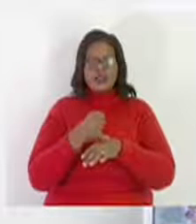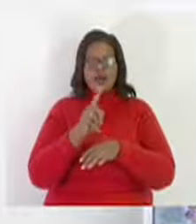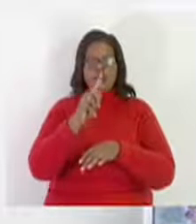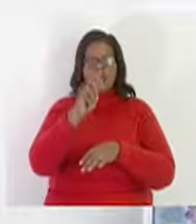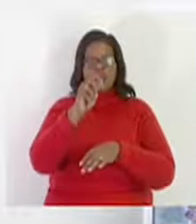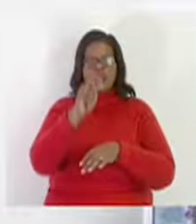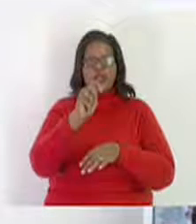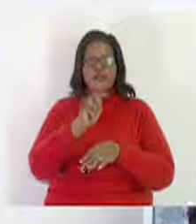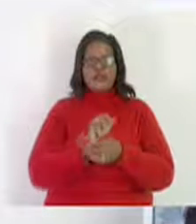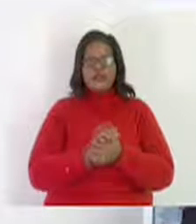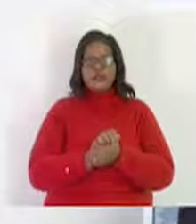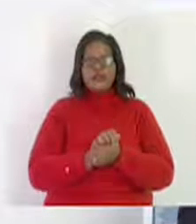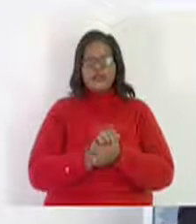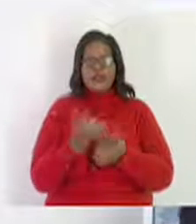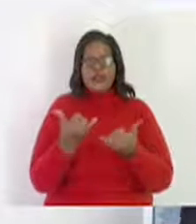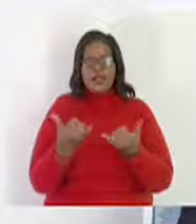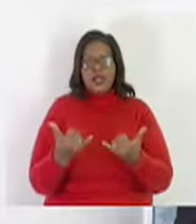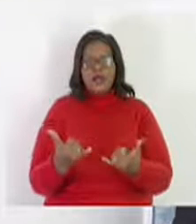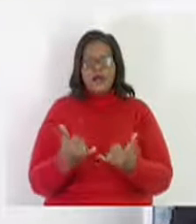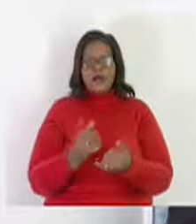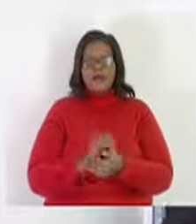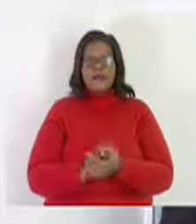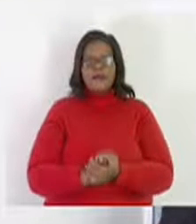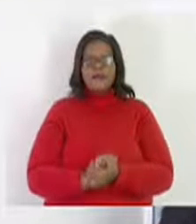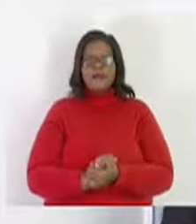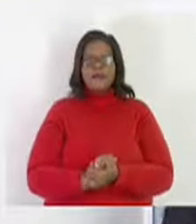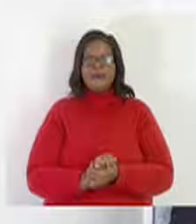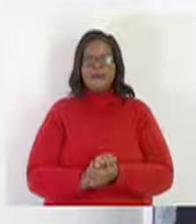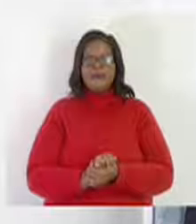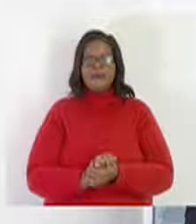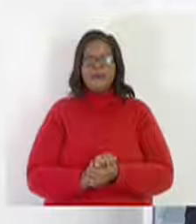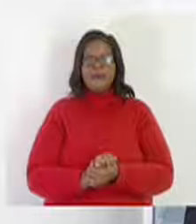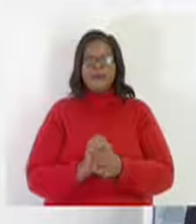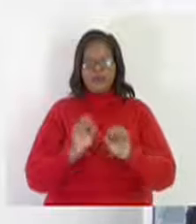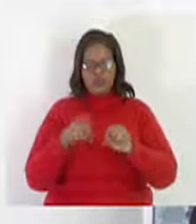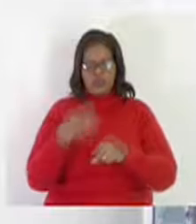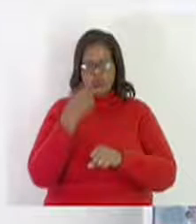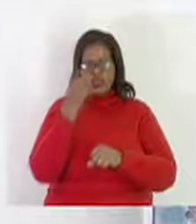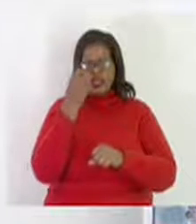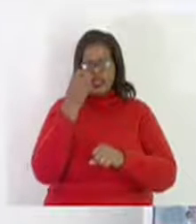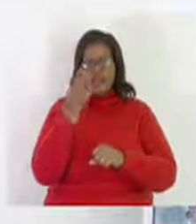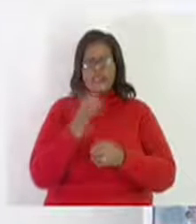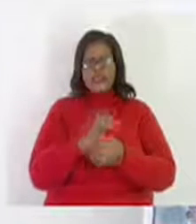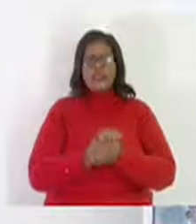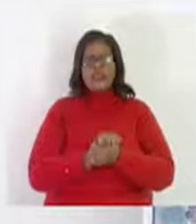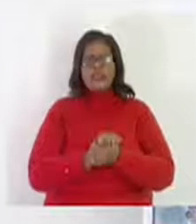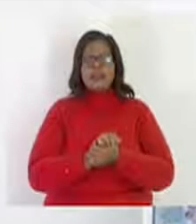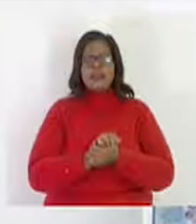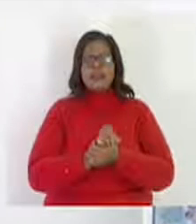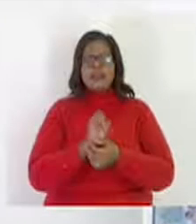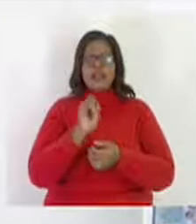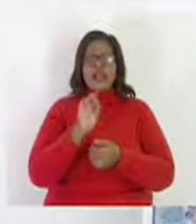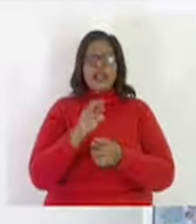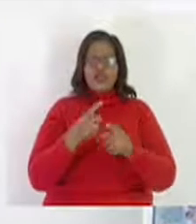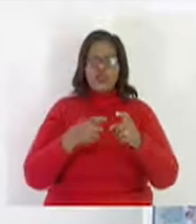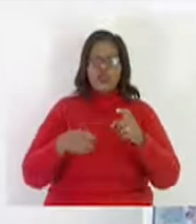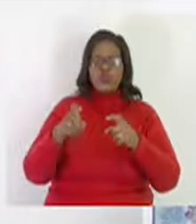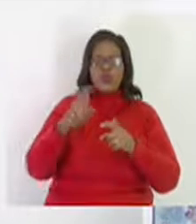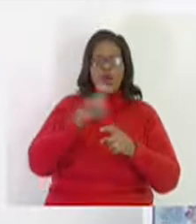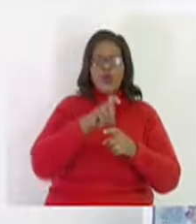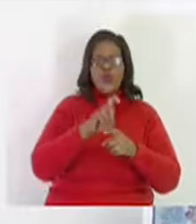tens. Now, you need to understand one thing. If you are rounding off